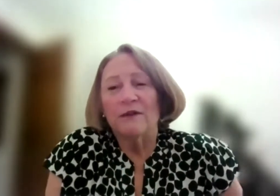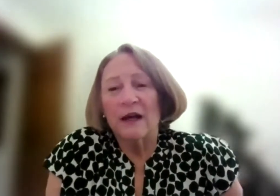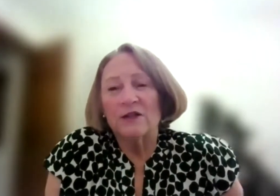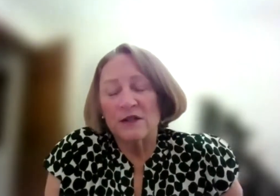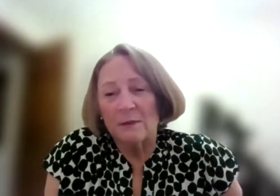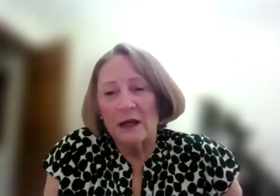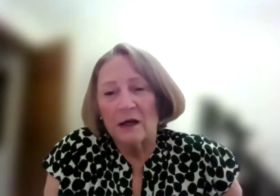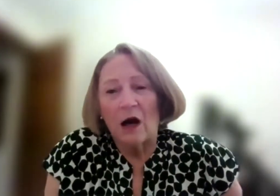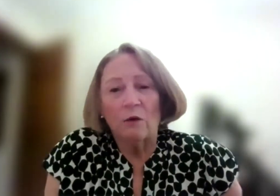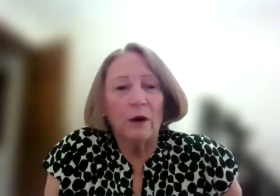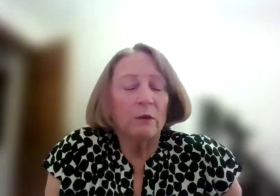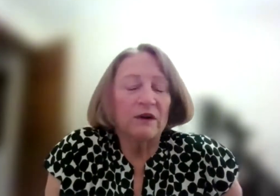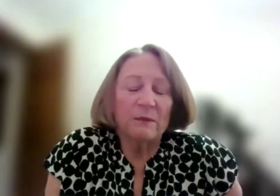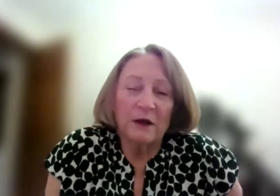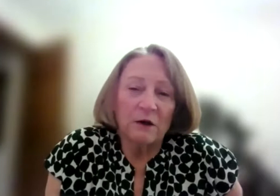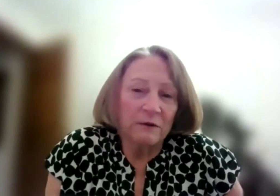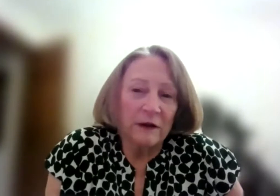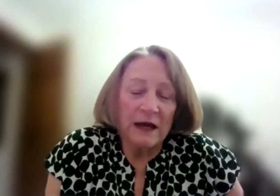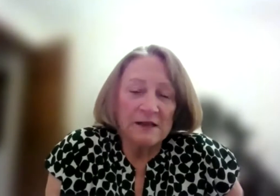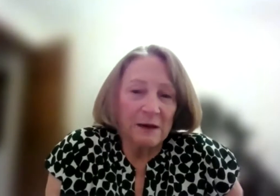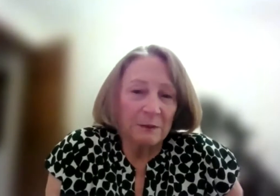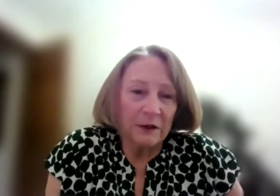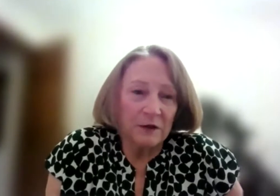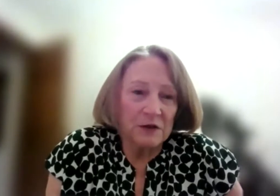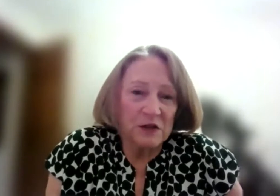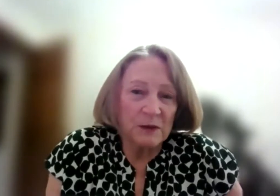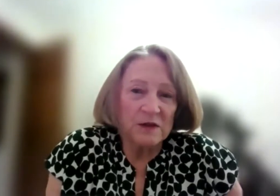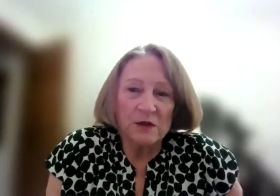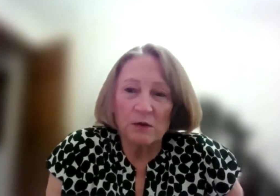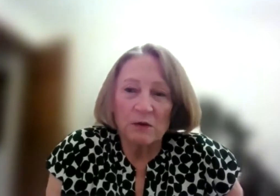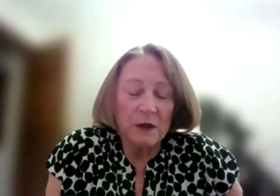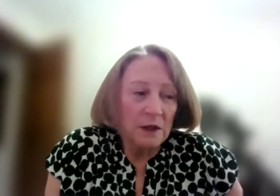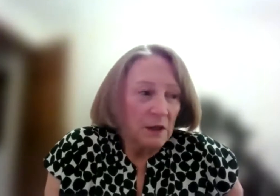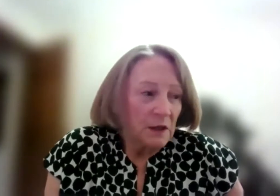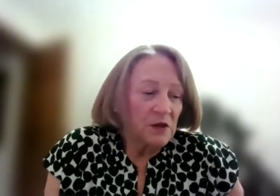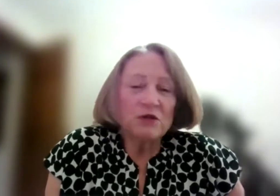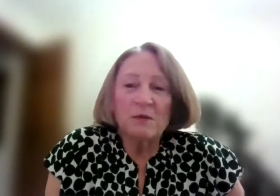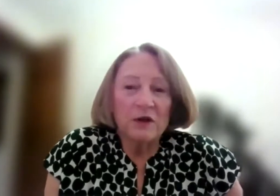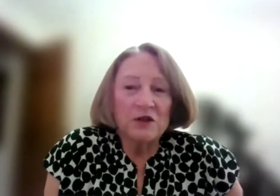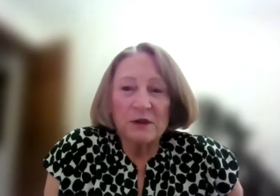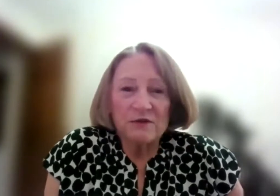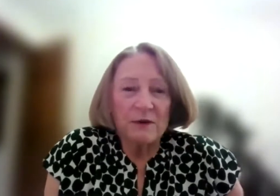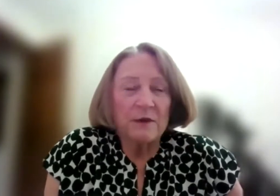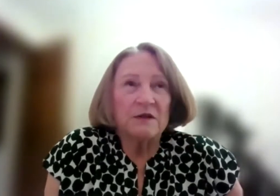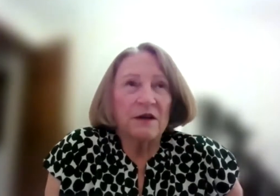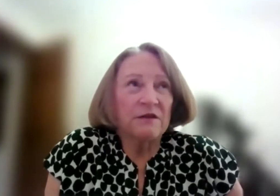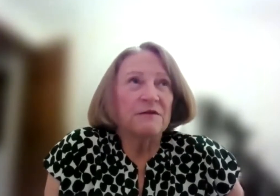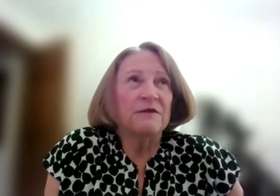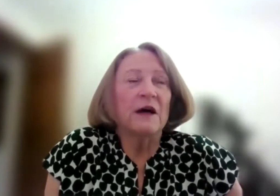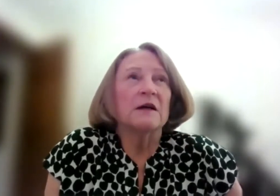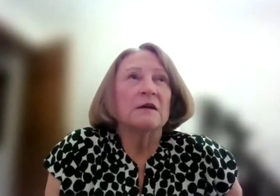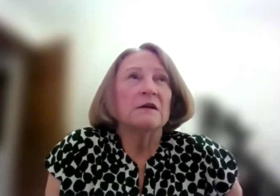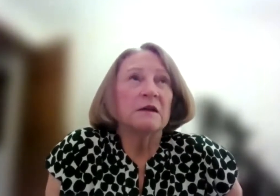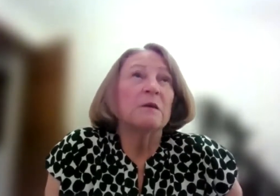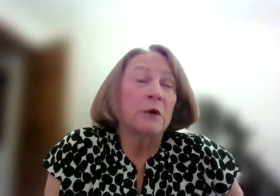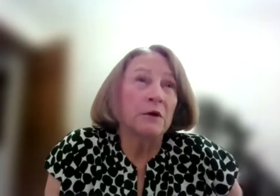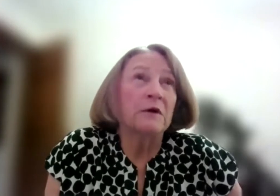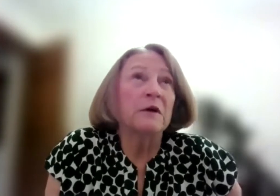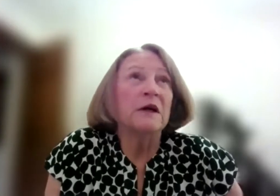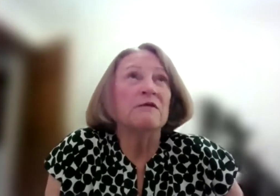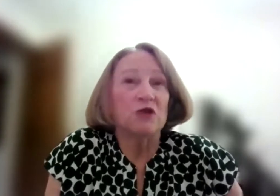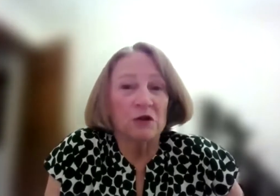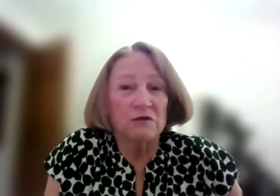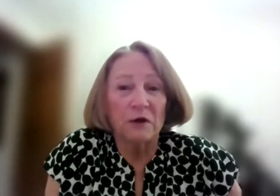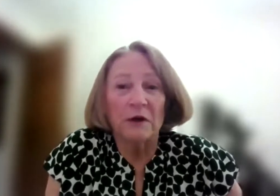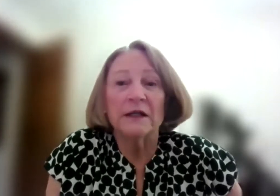If we reflect just a minute on where we've been over the last couple of years, it's been so tumultuous from the death of the